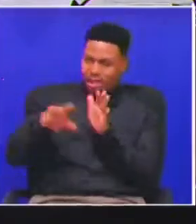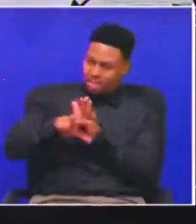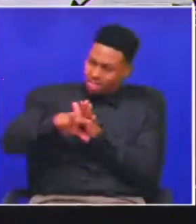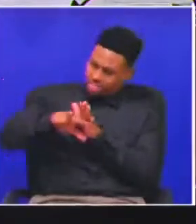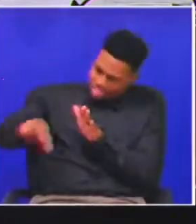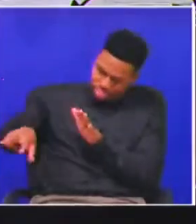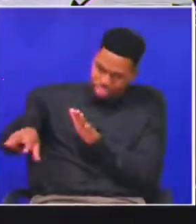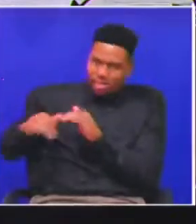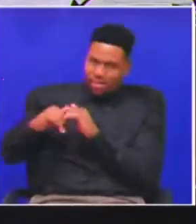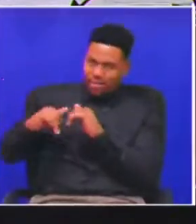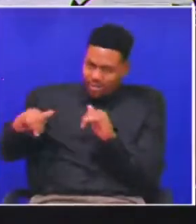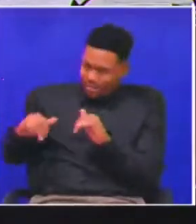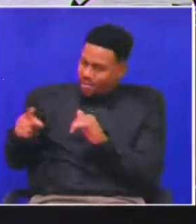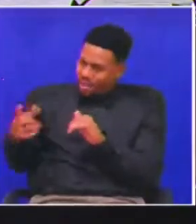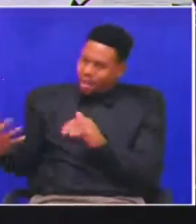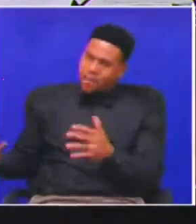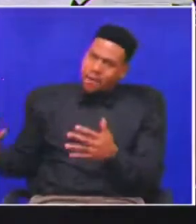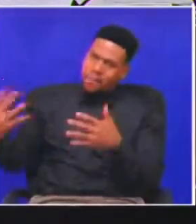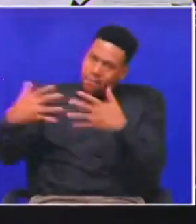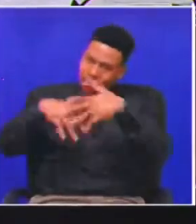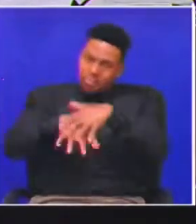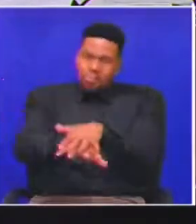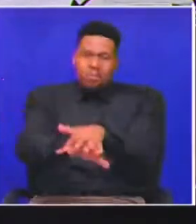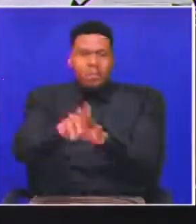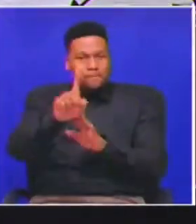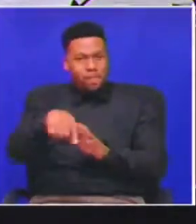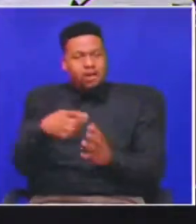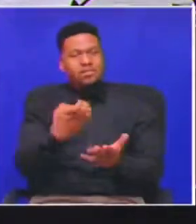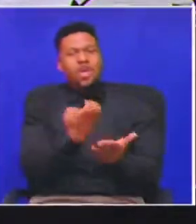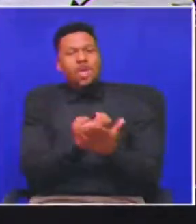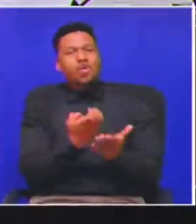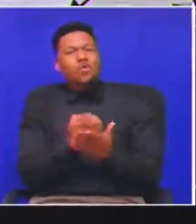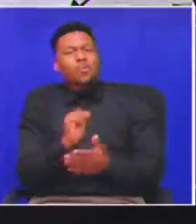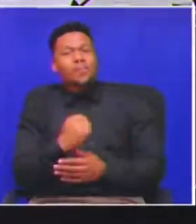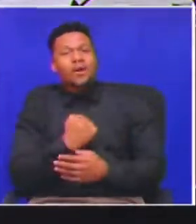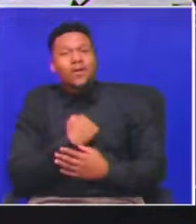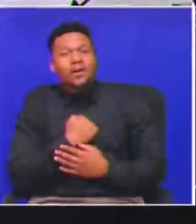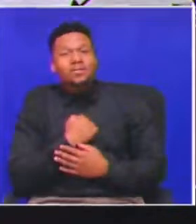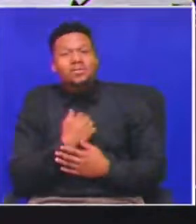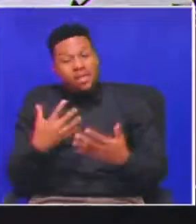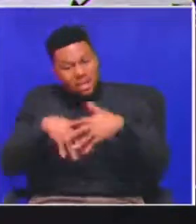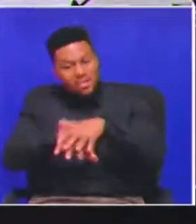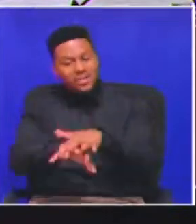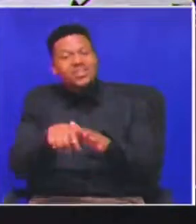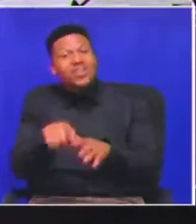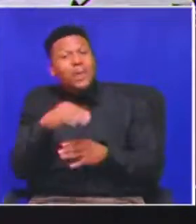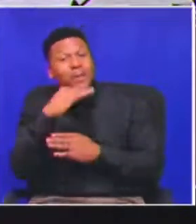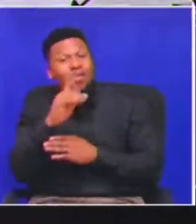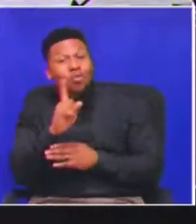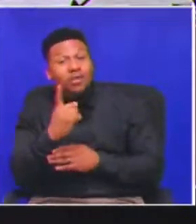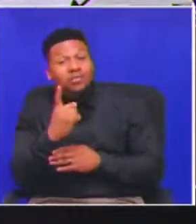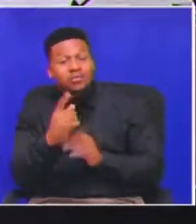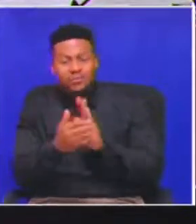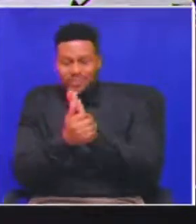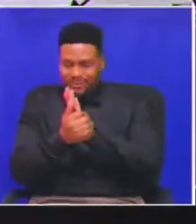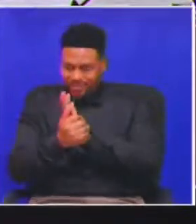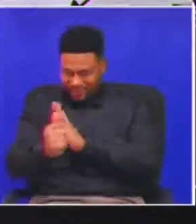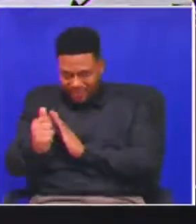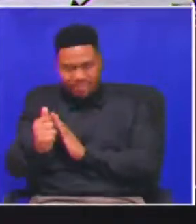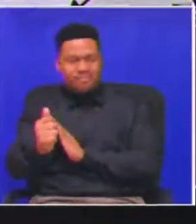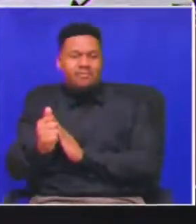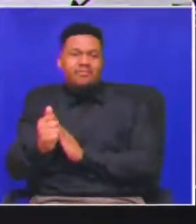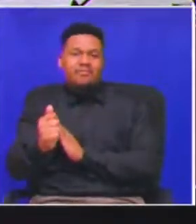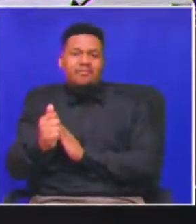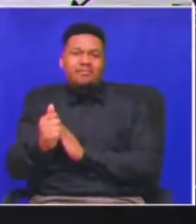the economy. And that integration means skills. It means people must